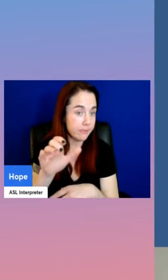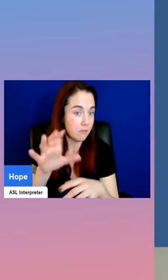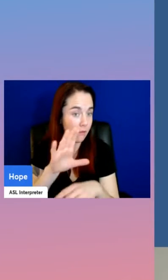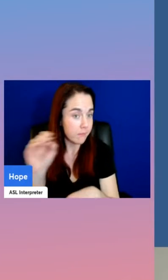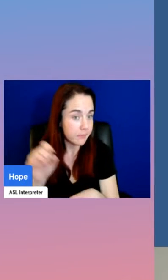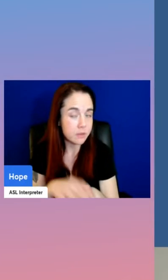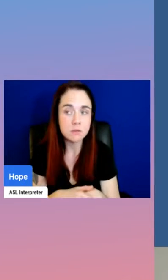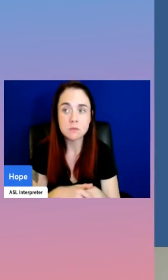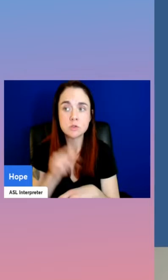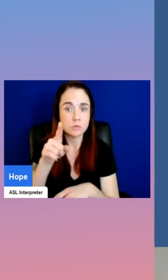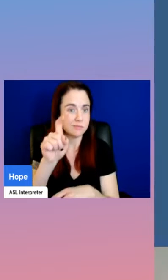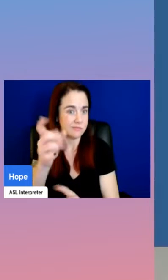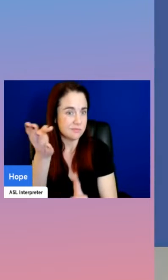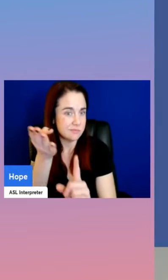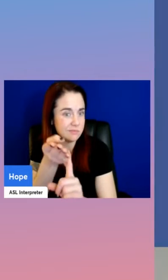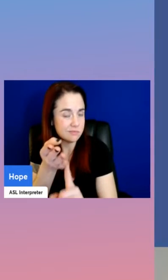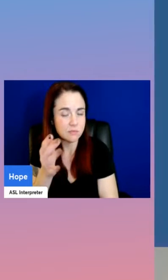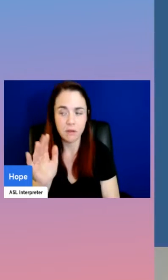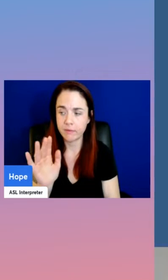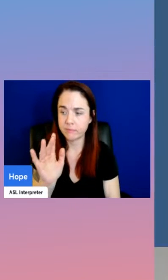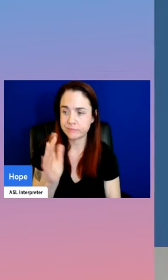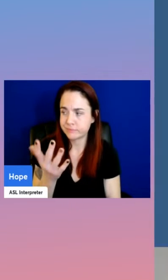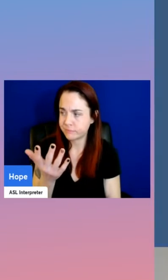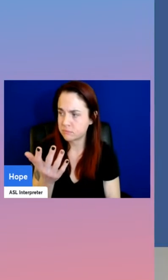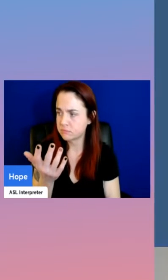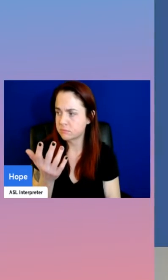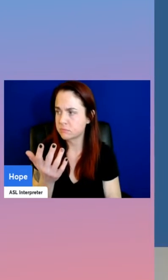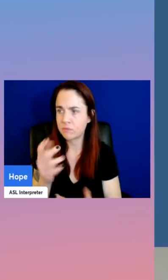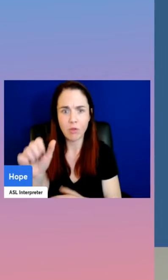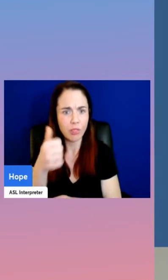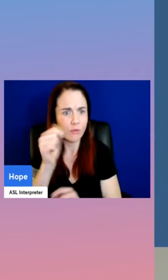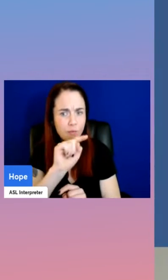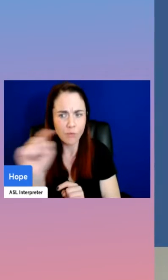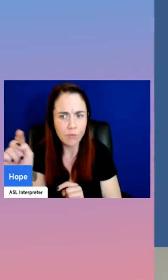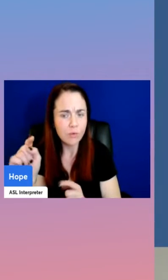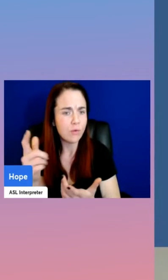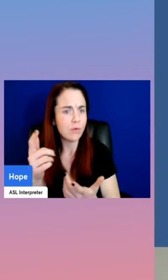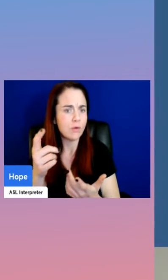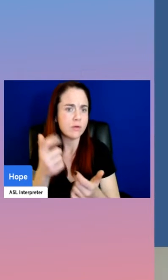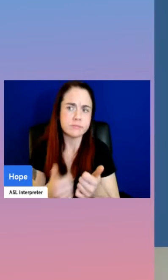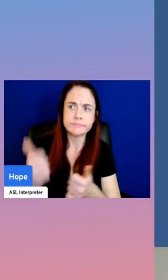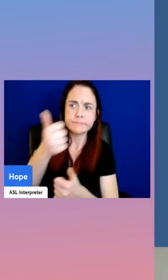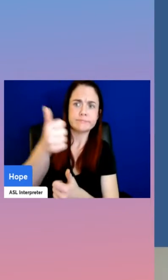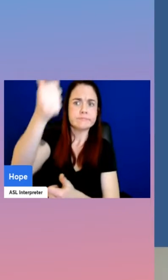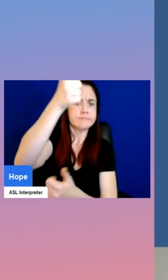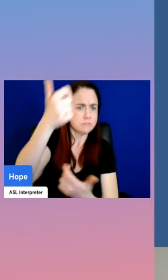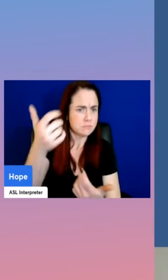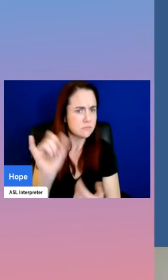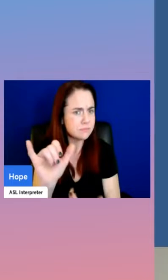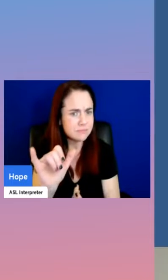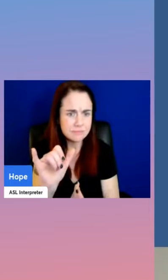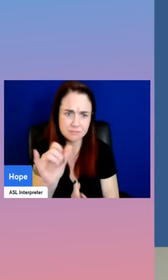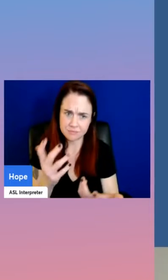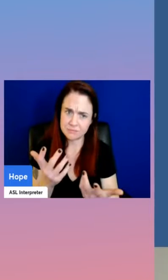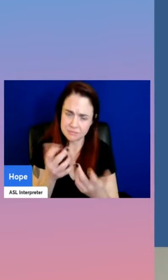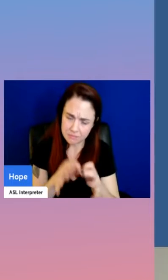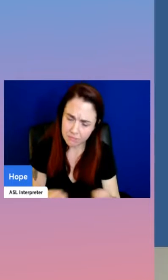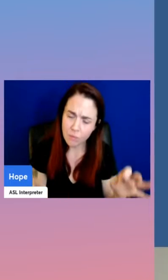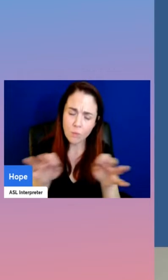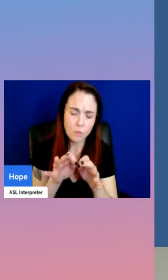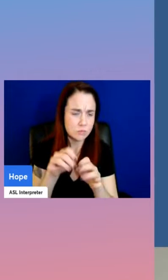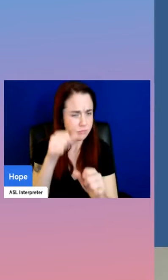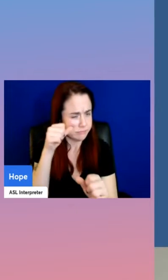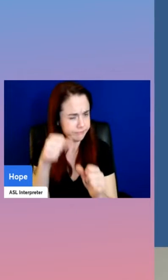to get buy-in from necessary executives, senior executives. So these are all very important things that you